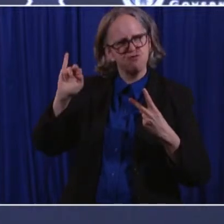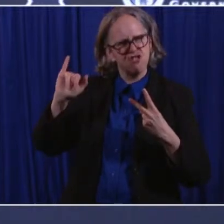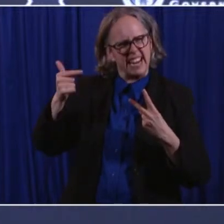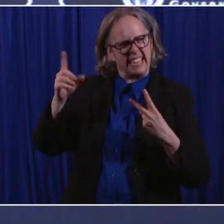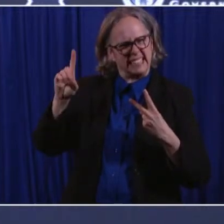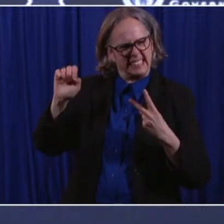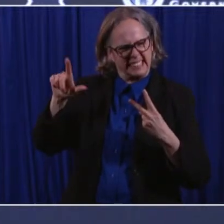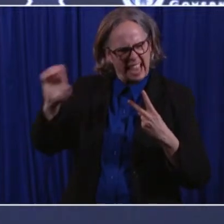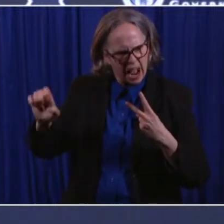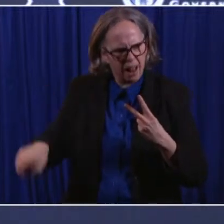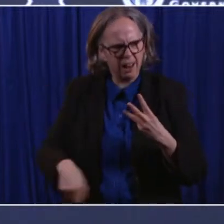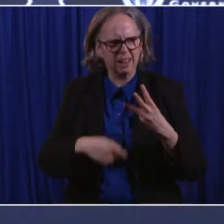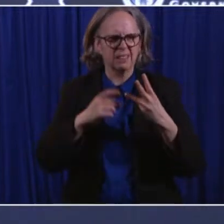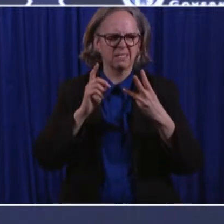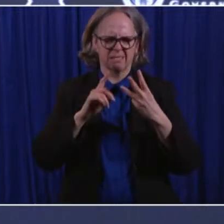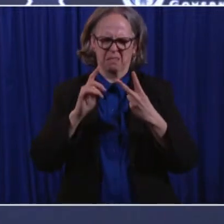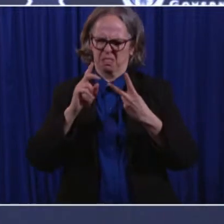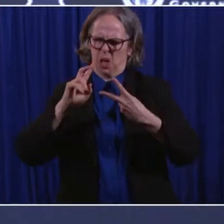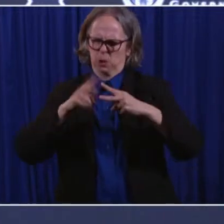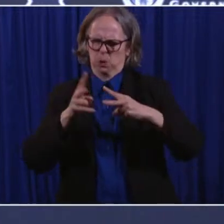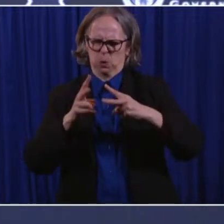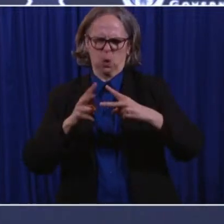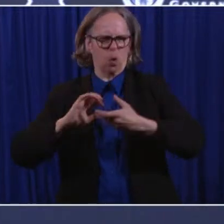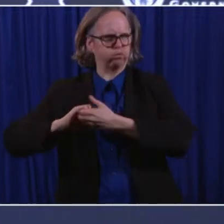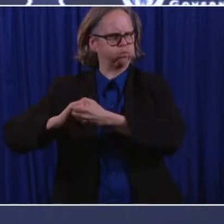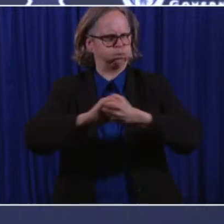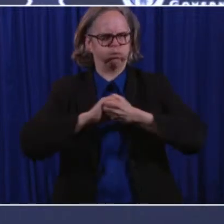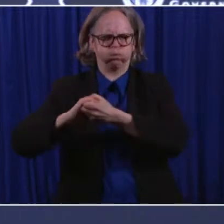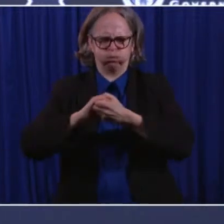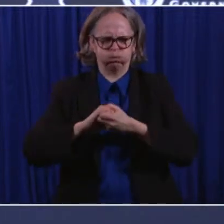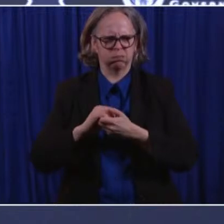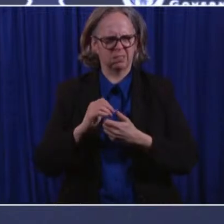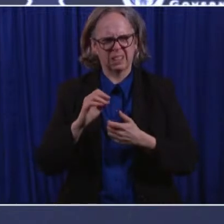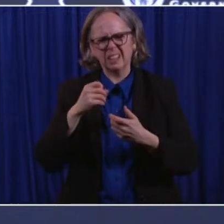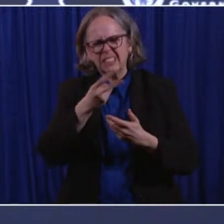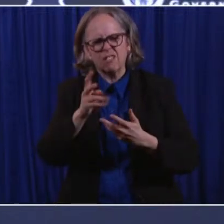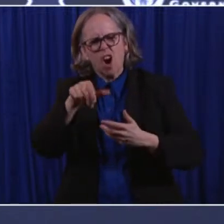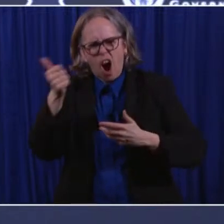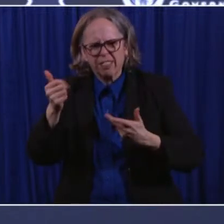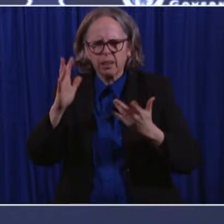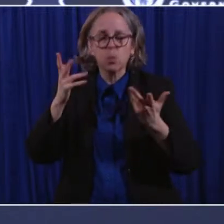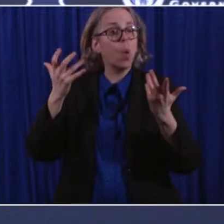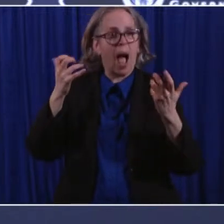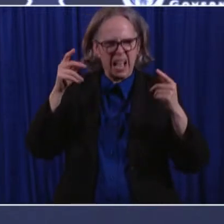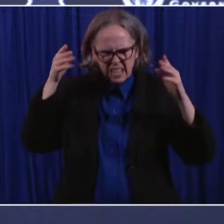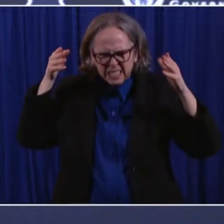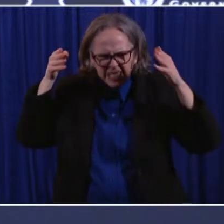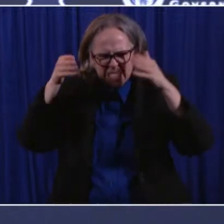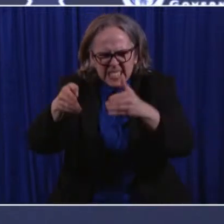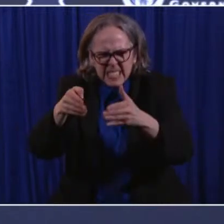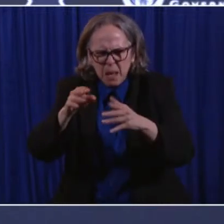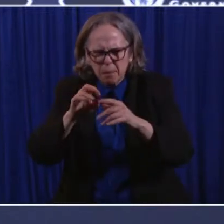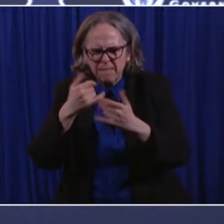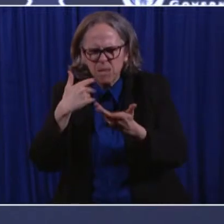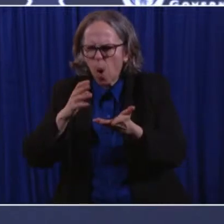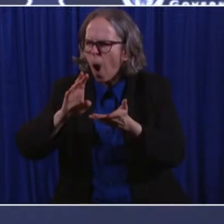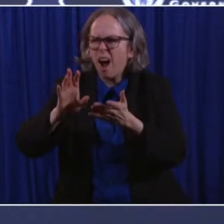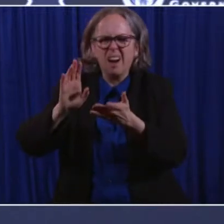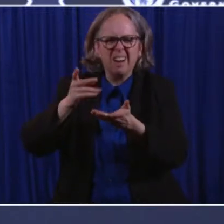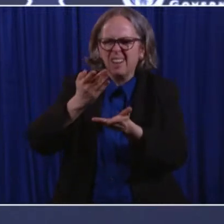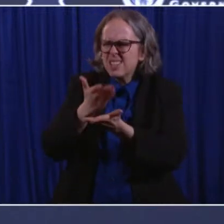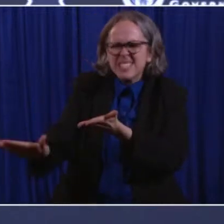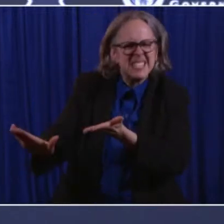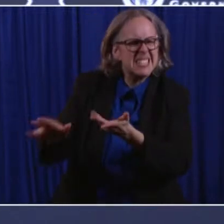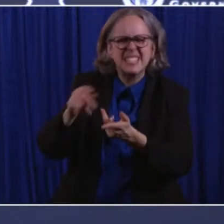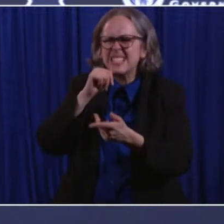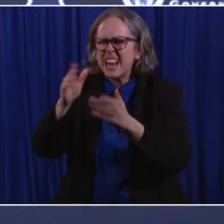County Public Health has been actively reaching out to underserved communities. They have an established clinic at the County